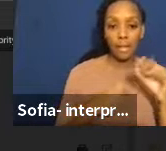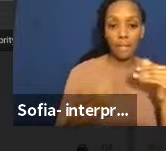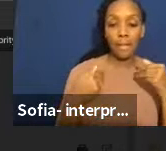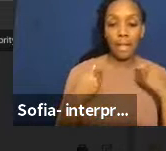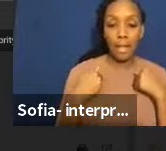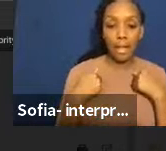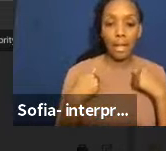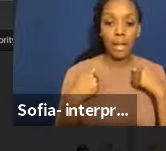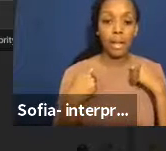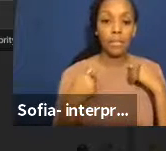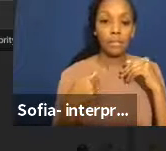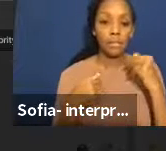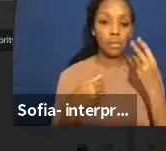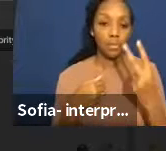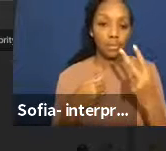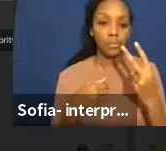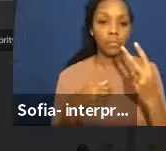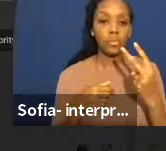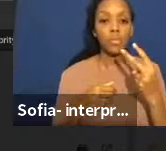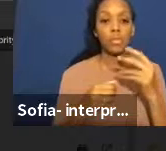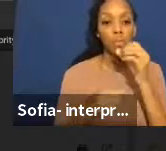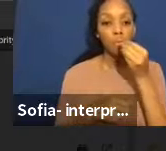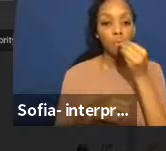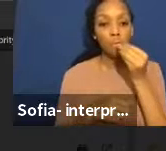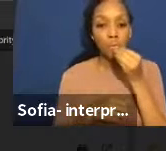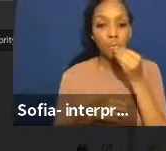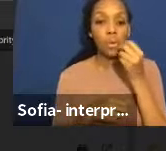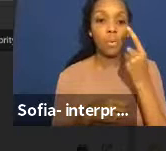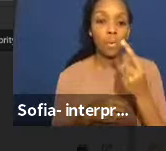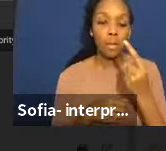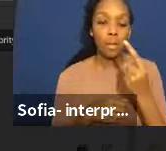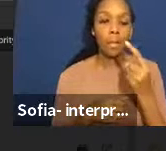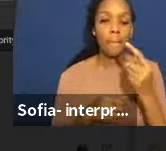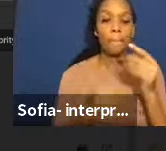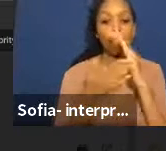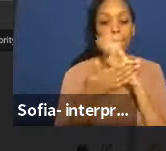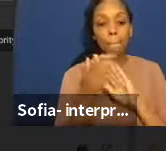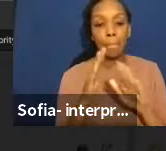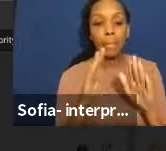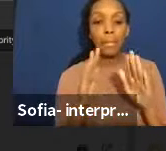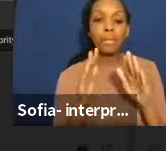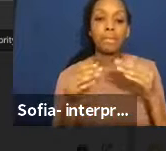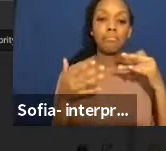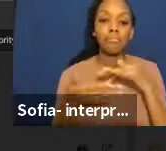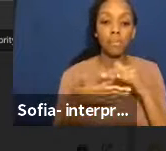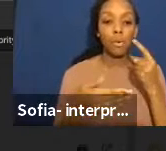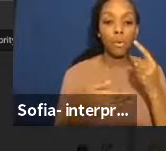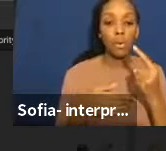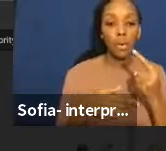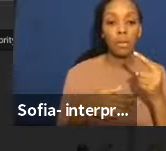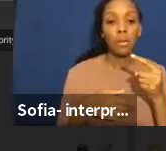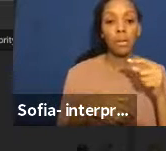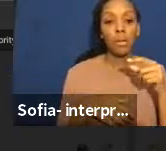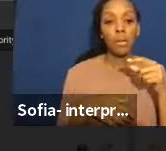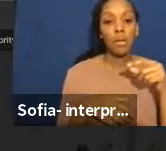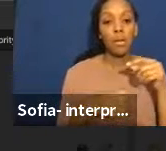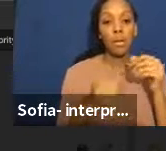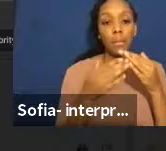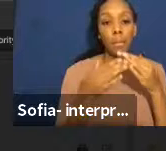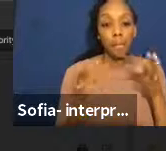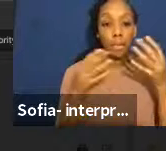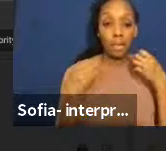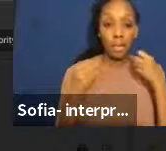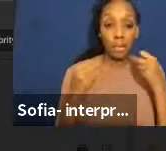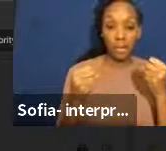is 2. Nutrition is 1. Peace and conflict studies are 1. Public health education is 9. Social work is 6. And that's